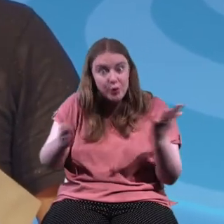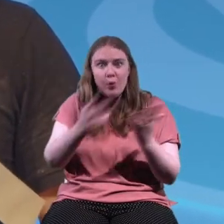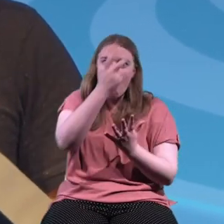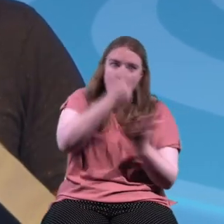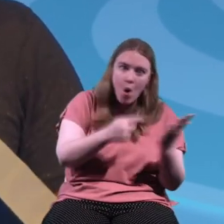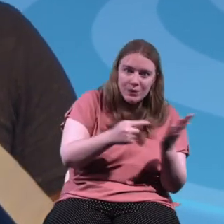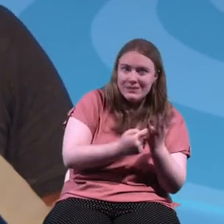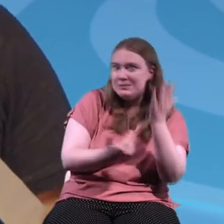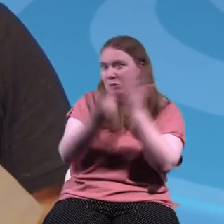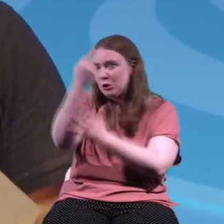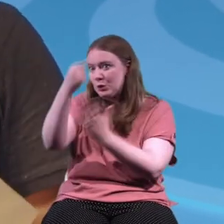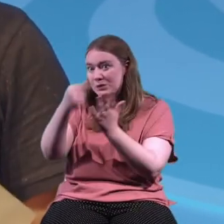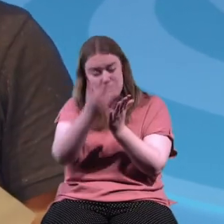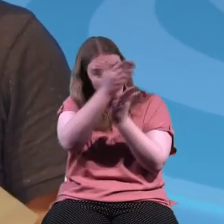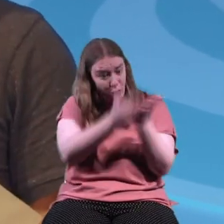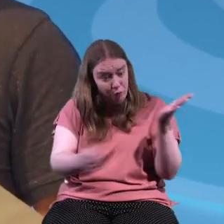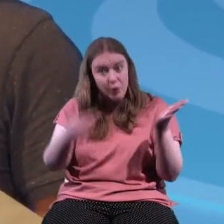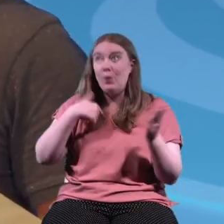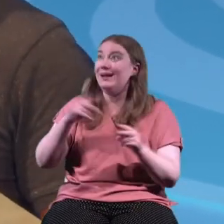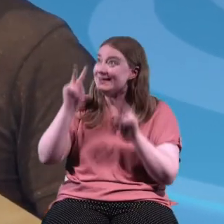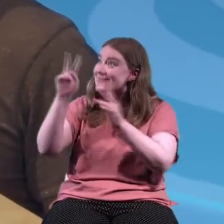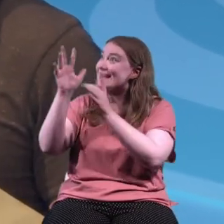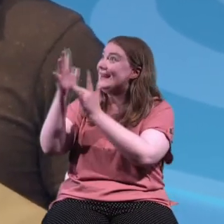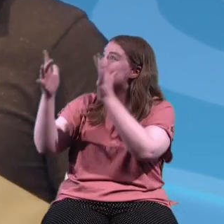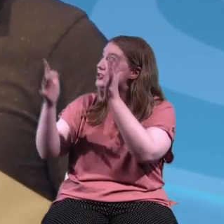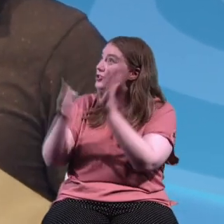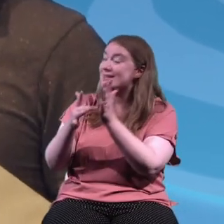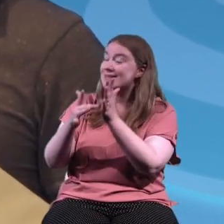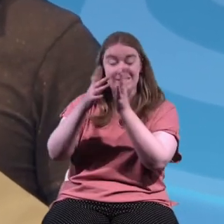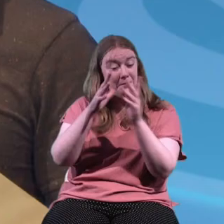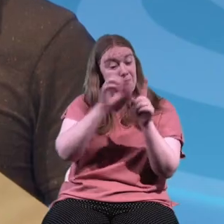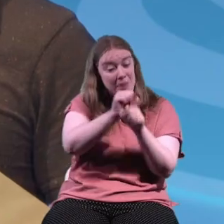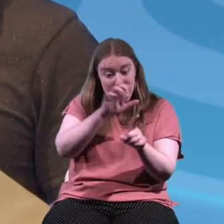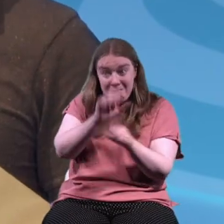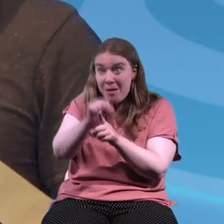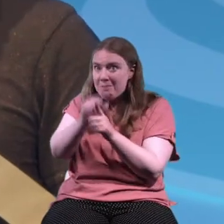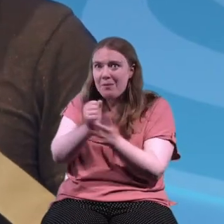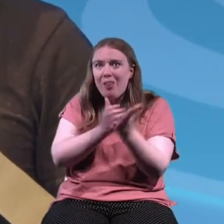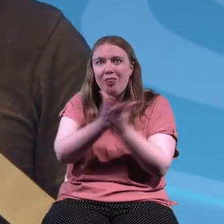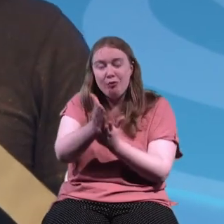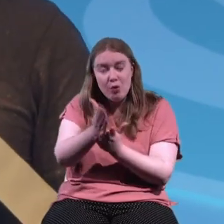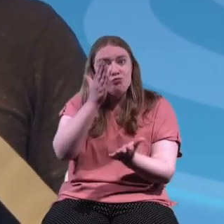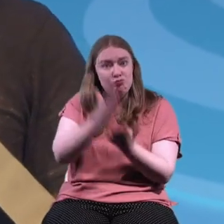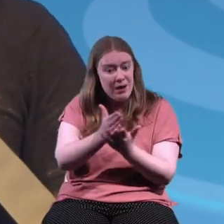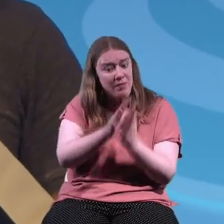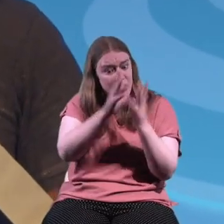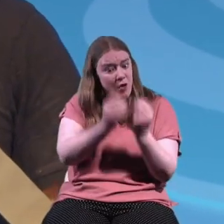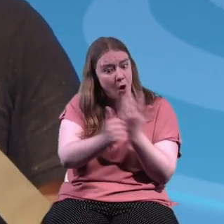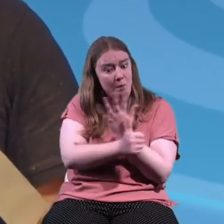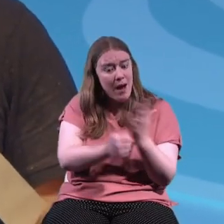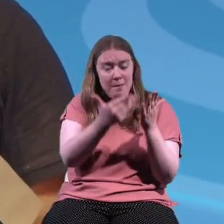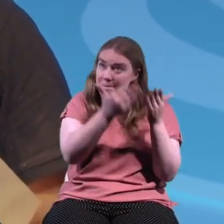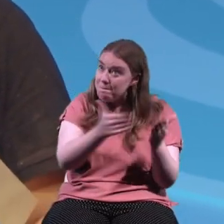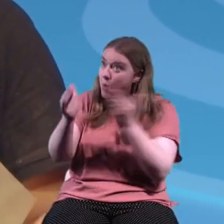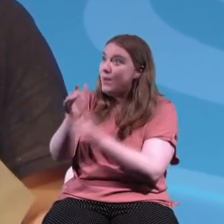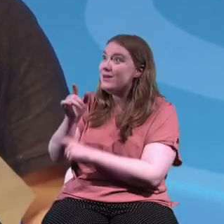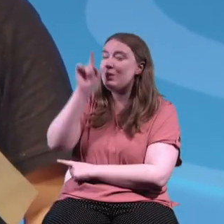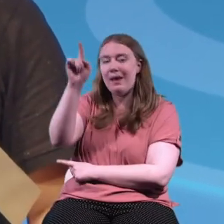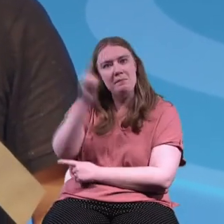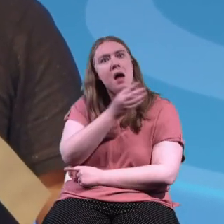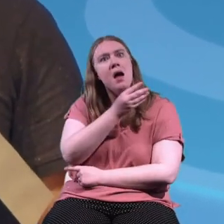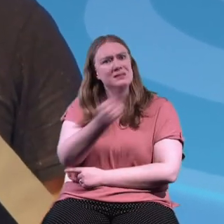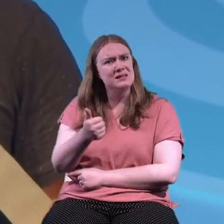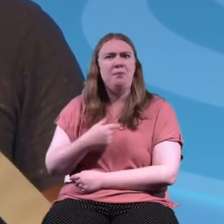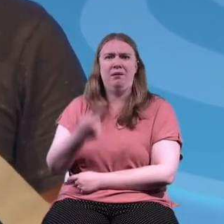know Jesus tells us the whole Bible testifies to him. But if you're anything like me, there's parts of the Bible we find that